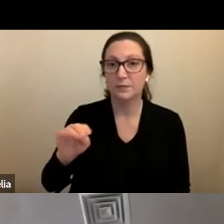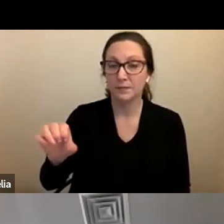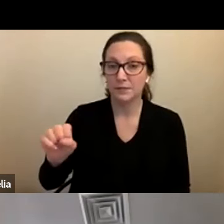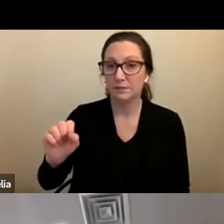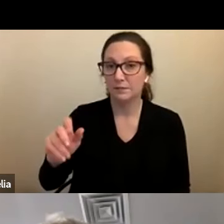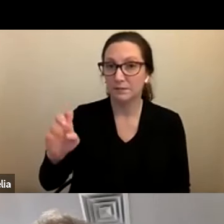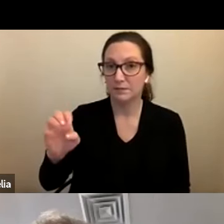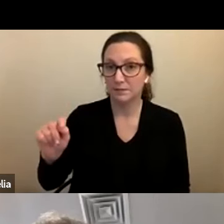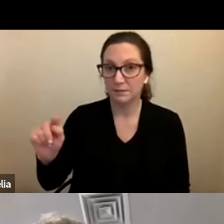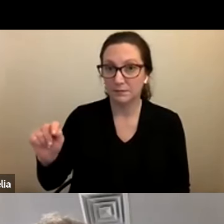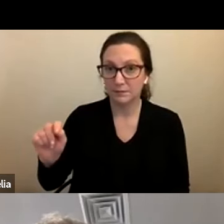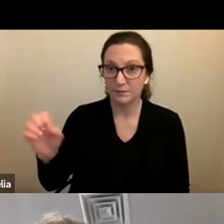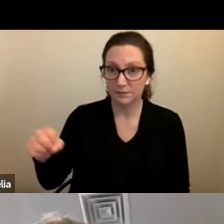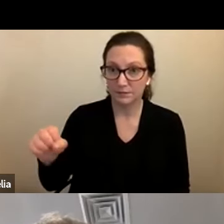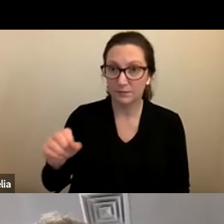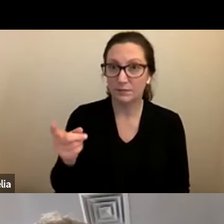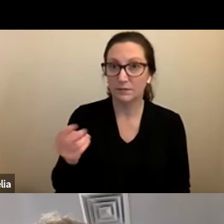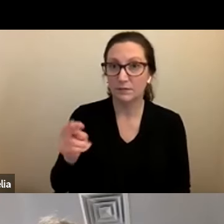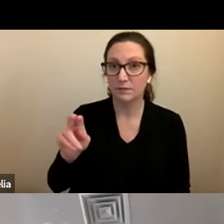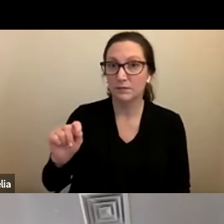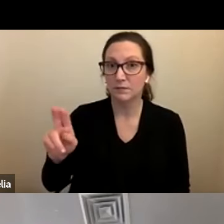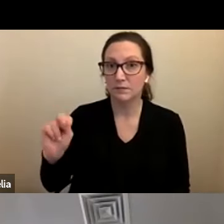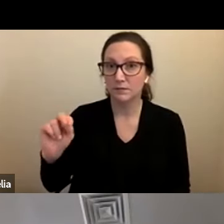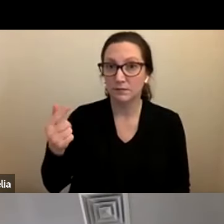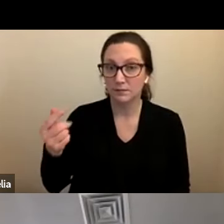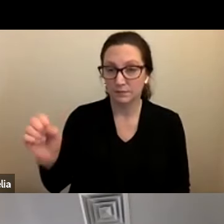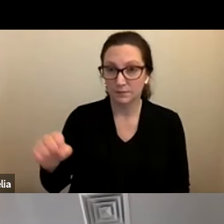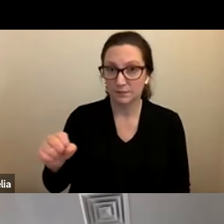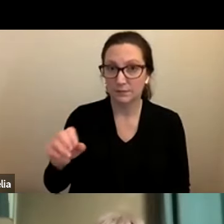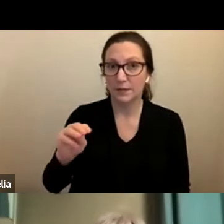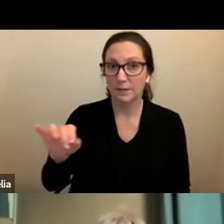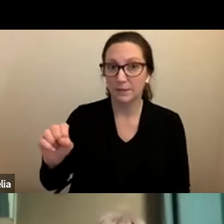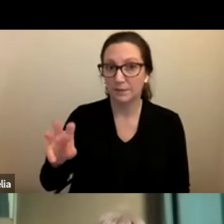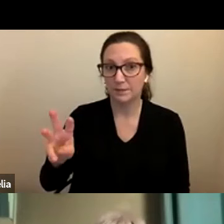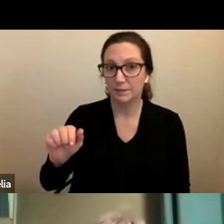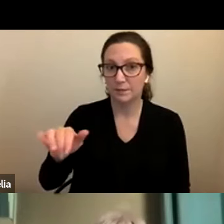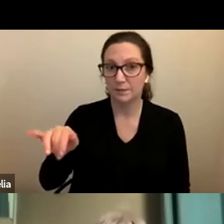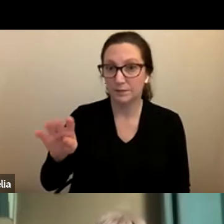Yes. Dr. Tung, Yes. Ms. Wade,